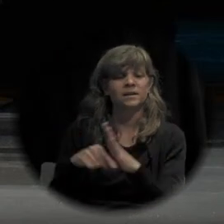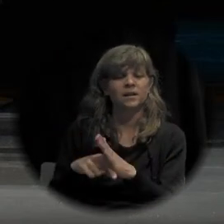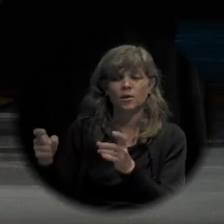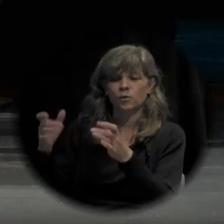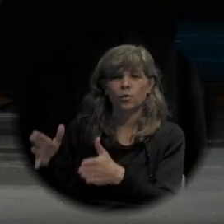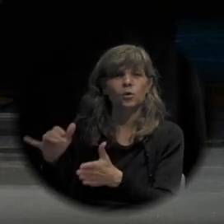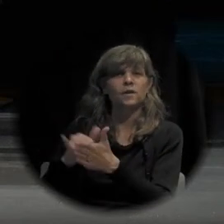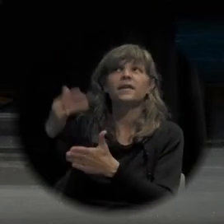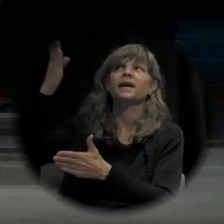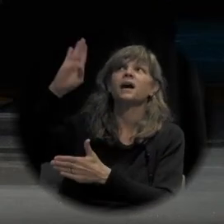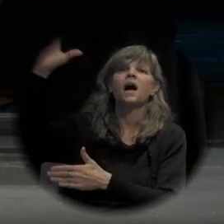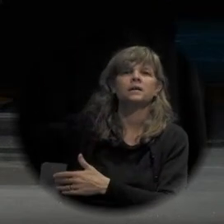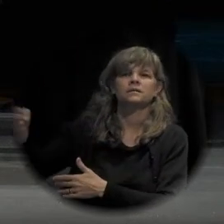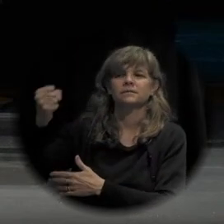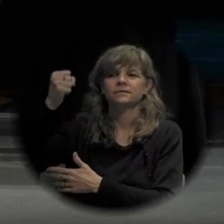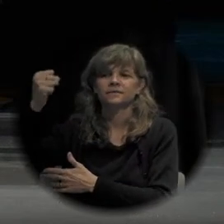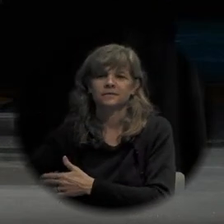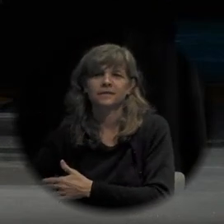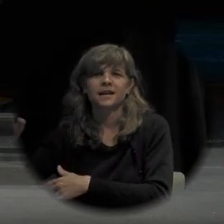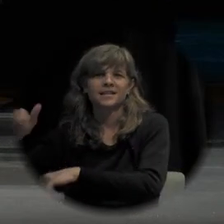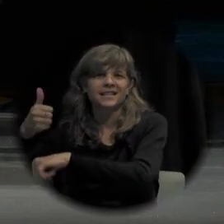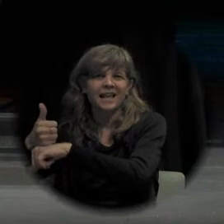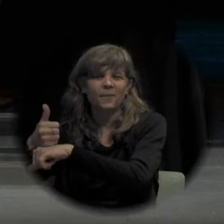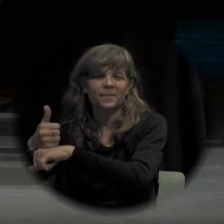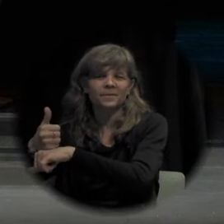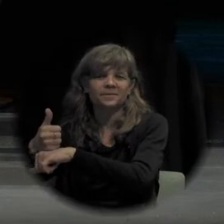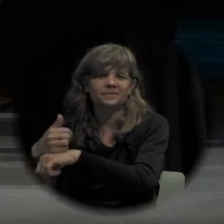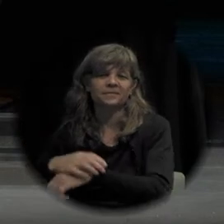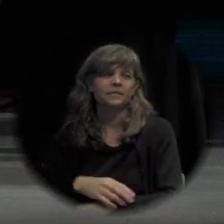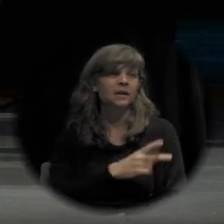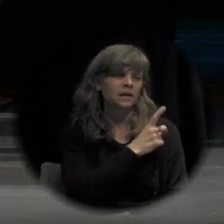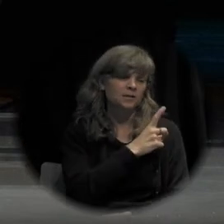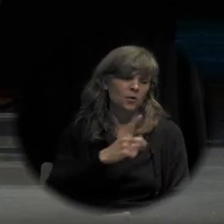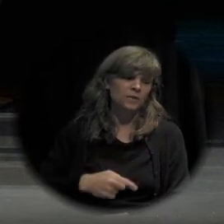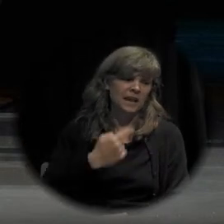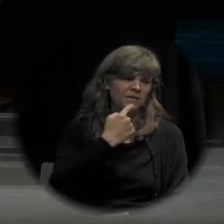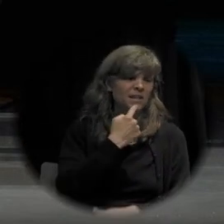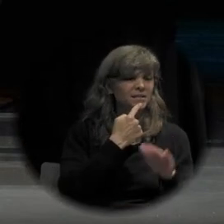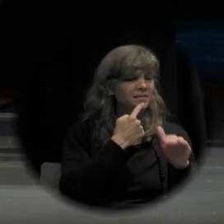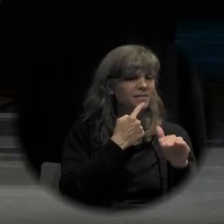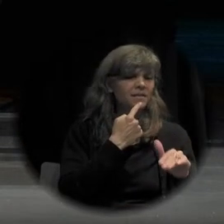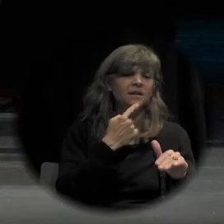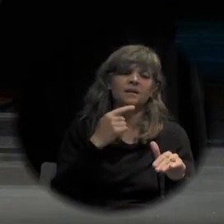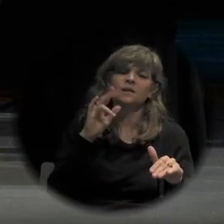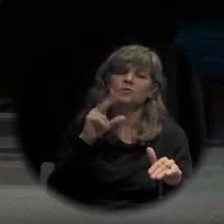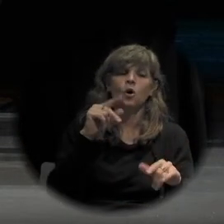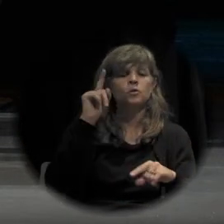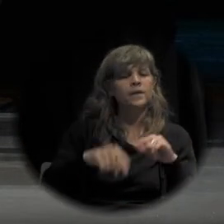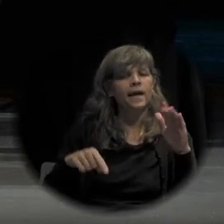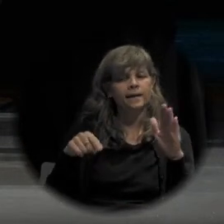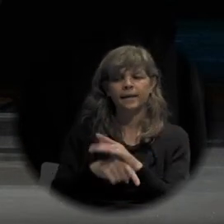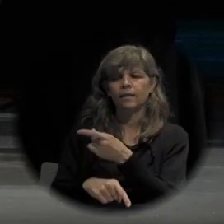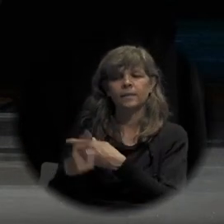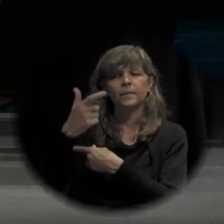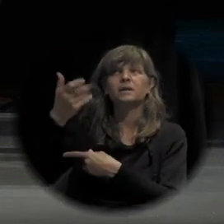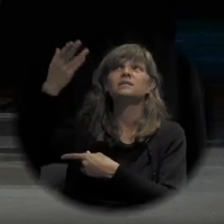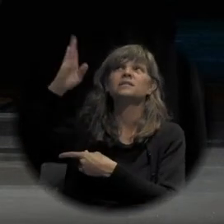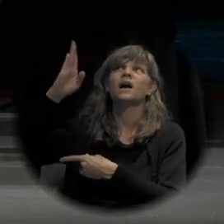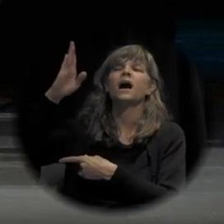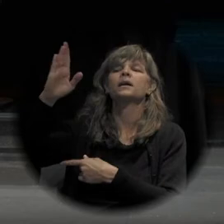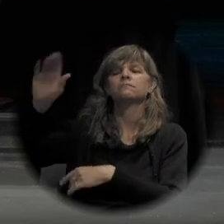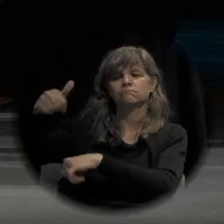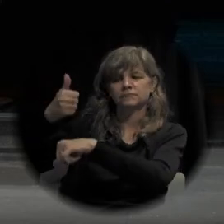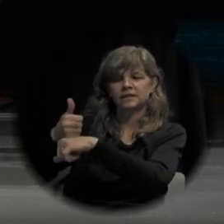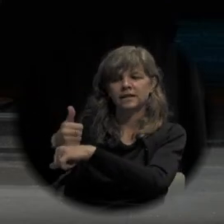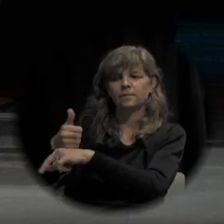And David says, no. This is God's choice to make. And God has already set the standard. He's already